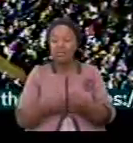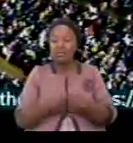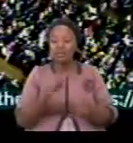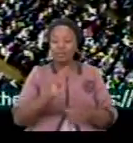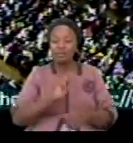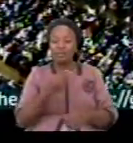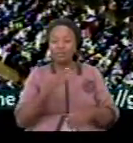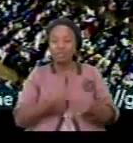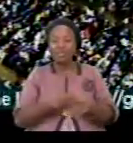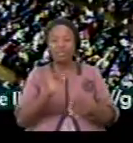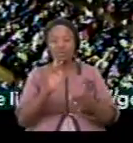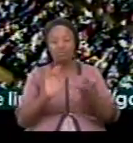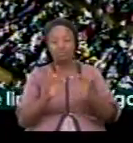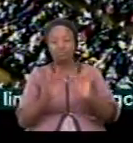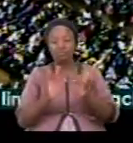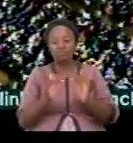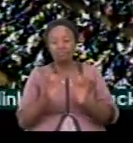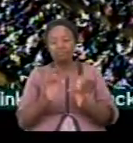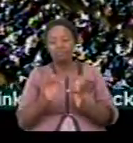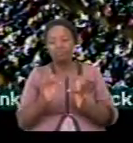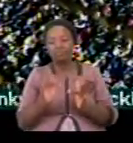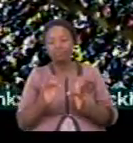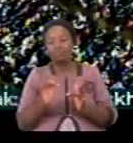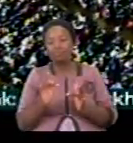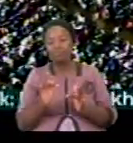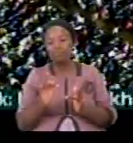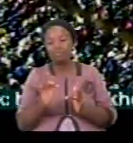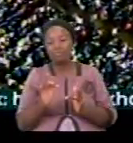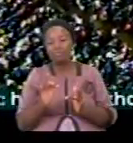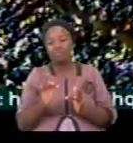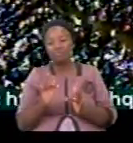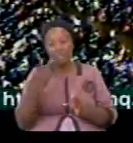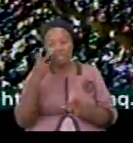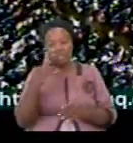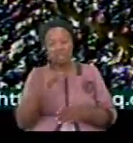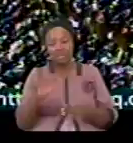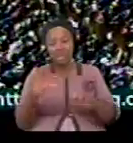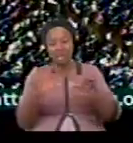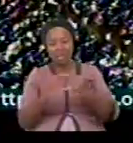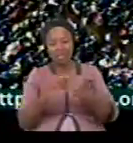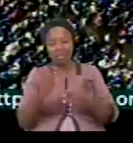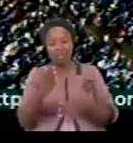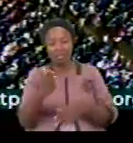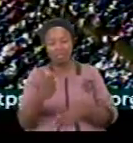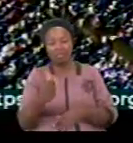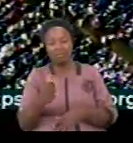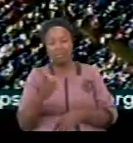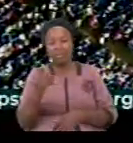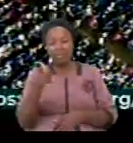see the link g c k HQ .org